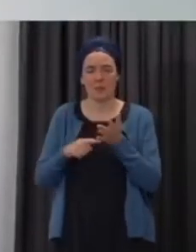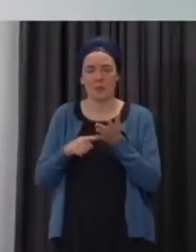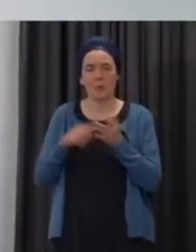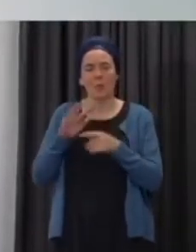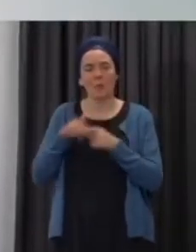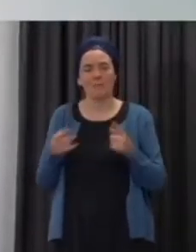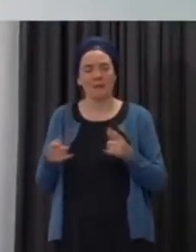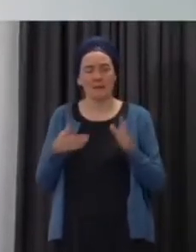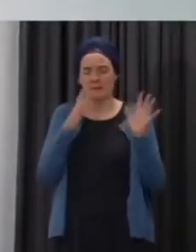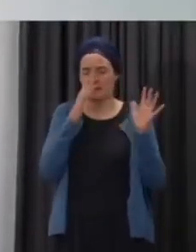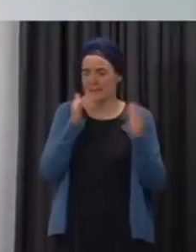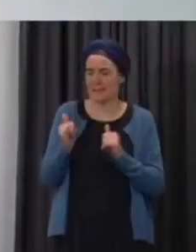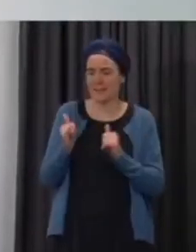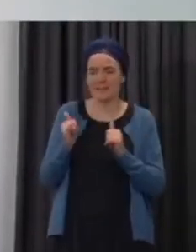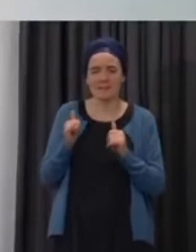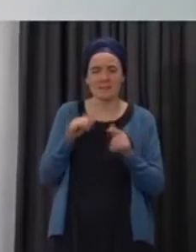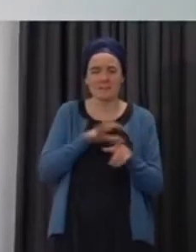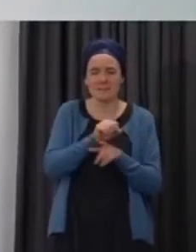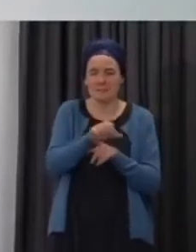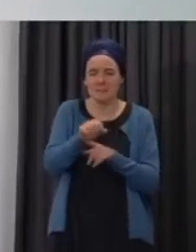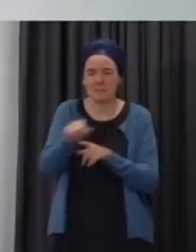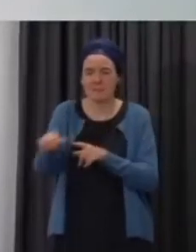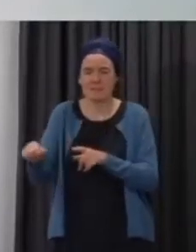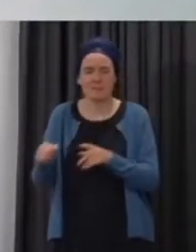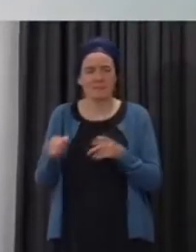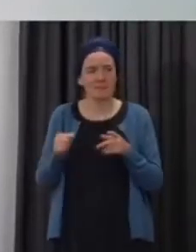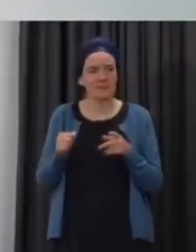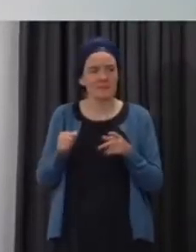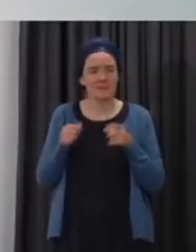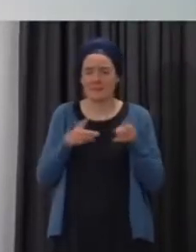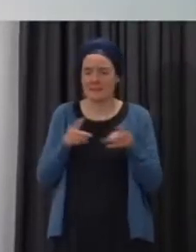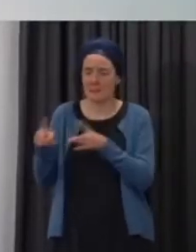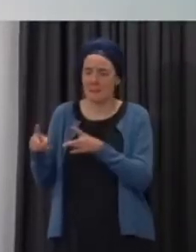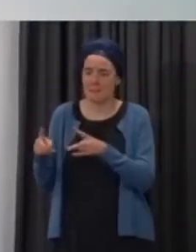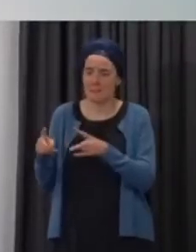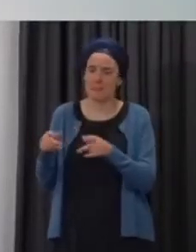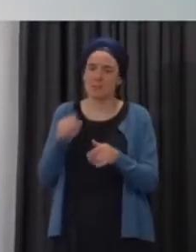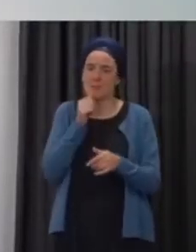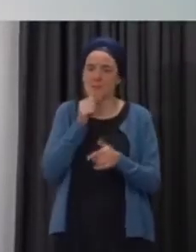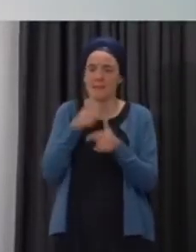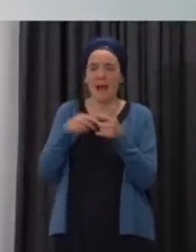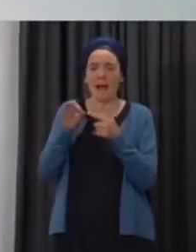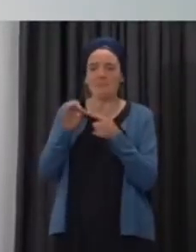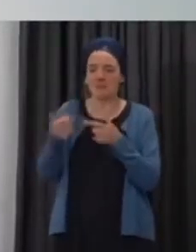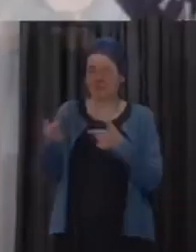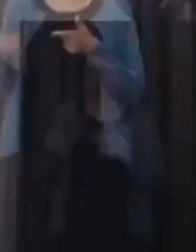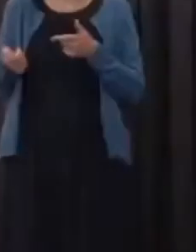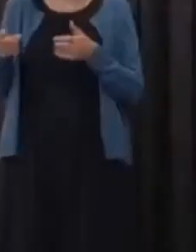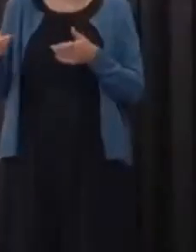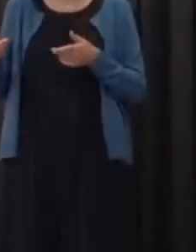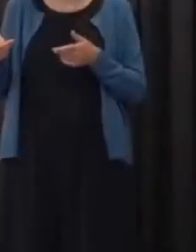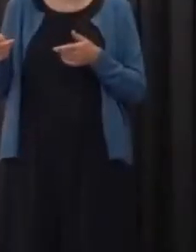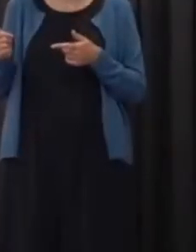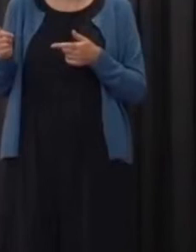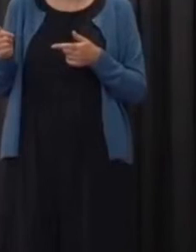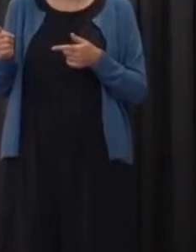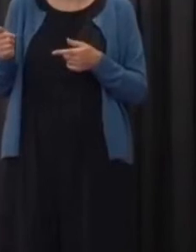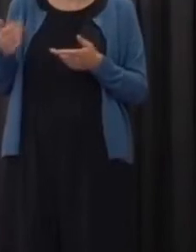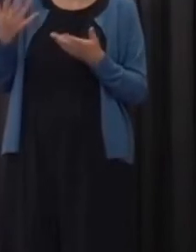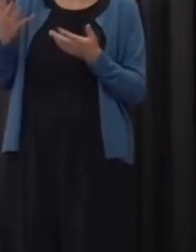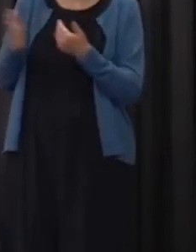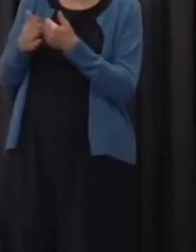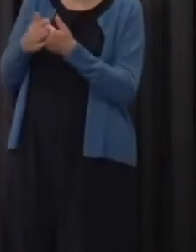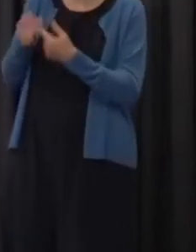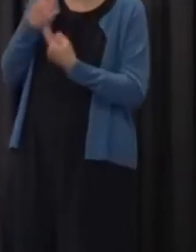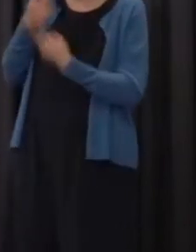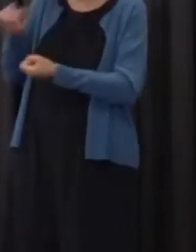insight into how the trial has gone and whether there were any major teething problems with it? Well, we have an official from the